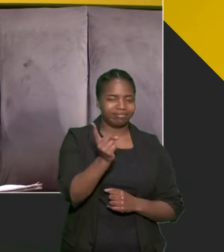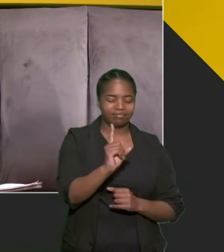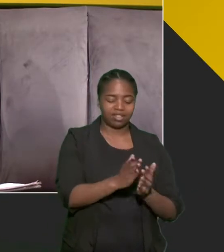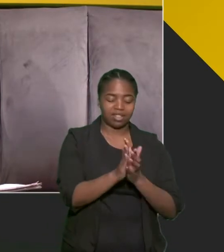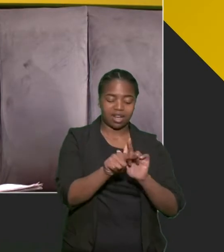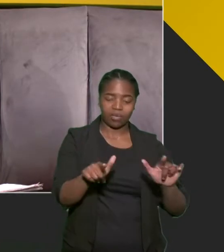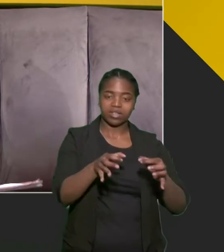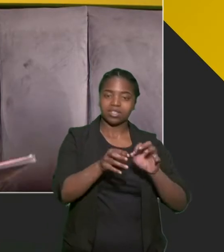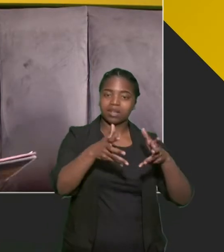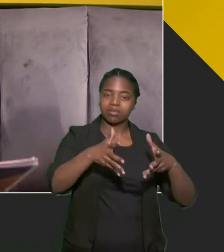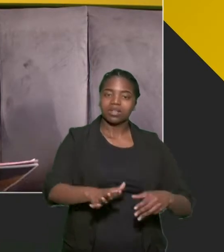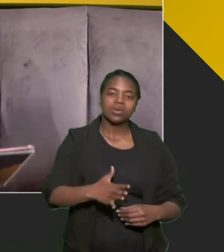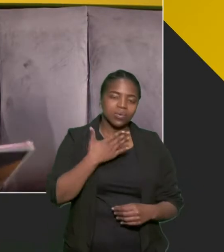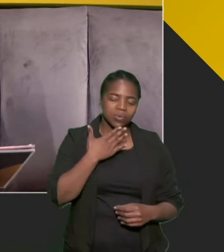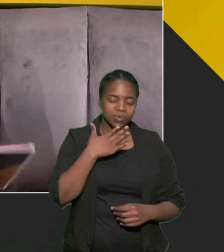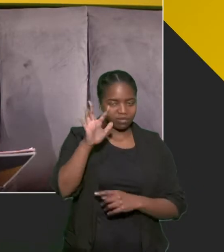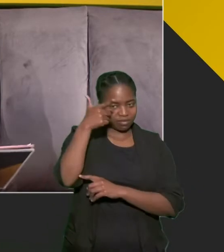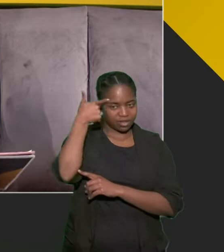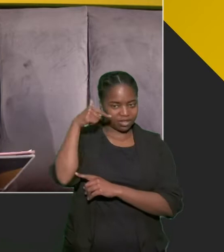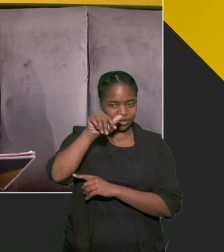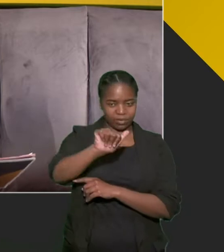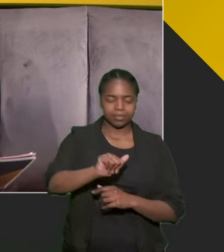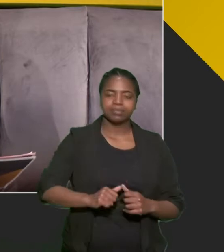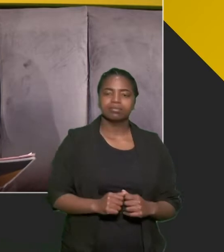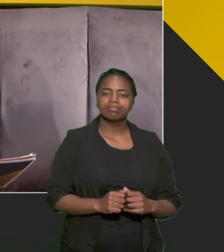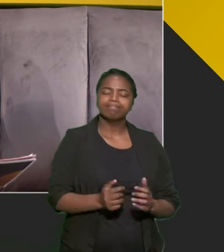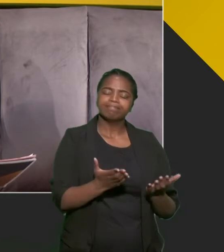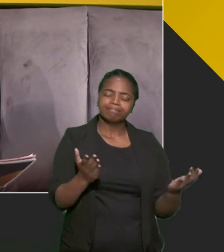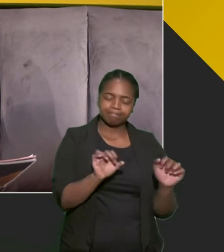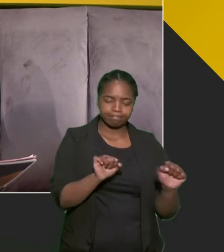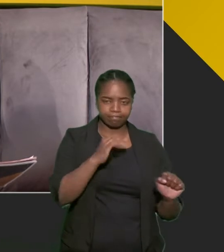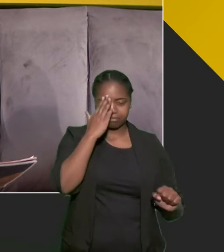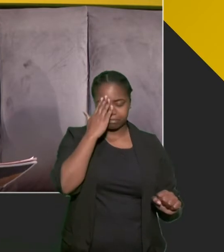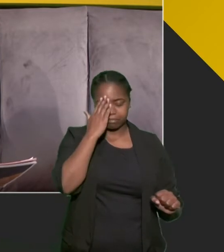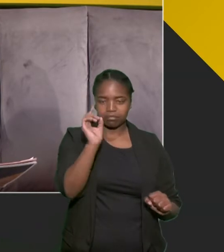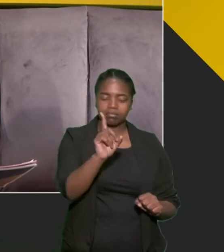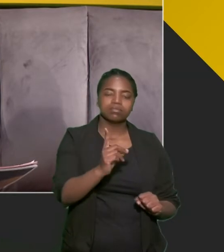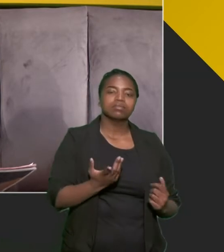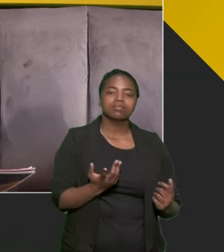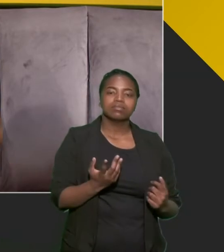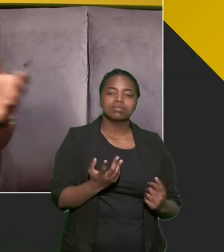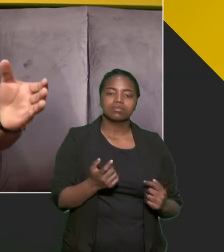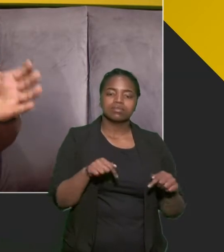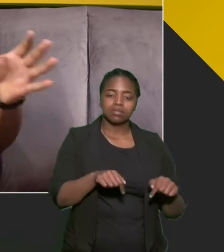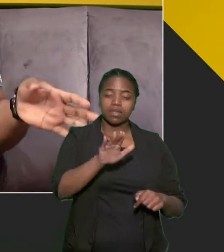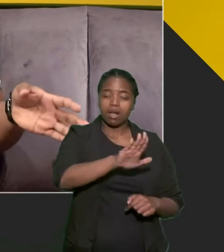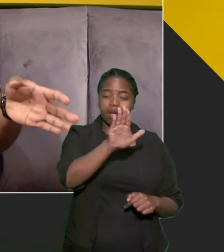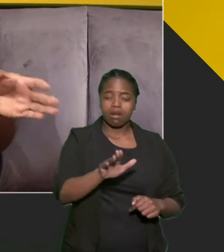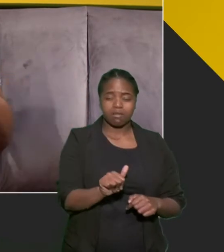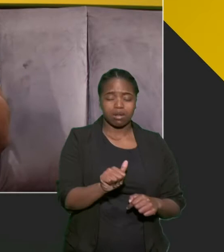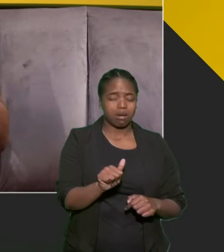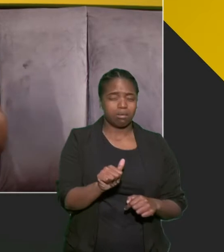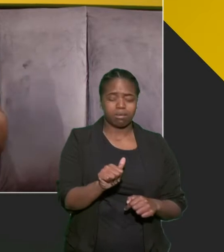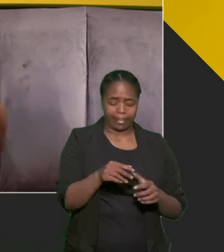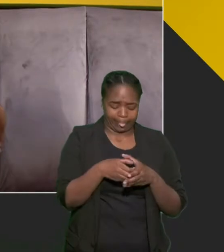sisiwethu sisandiswa wakhe bashe, who is our sign language interpreter. Now, as you probably would have known, ukuthi Africa is a big continent,